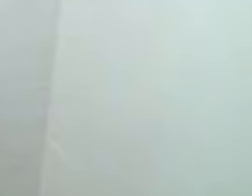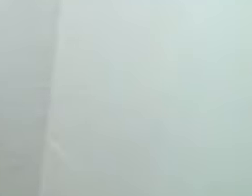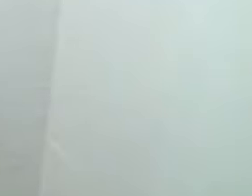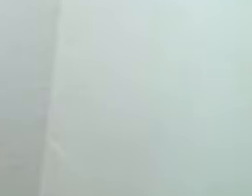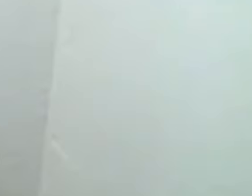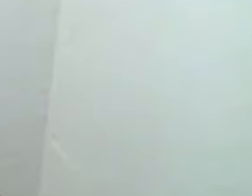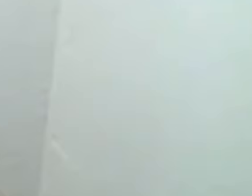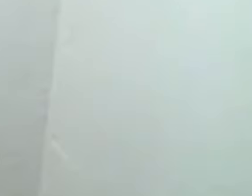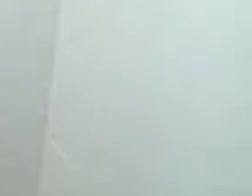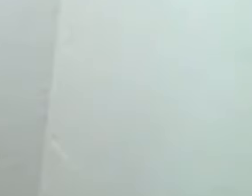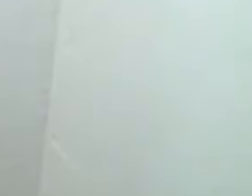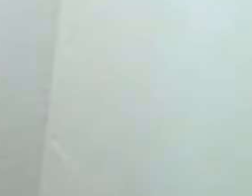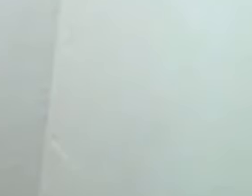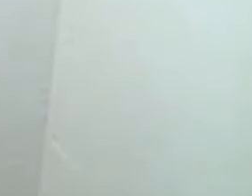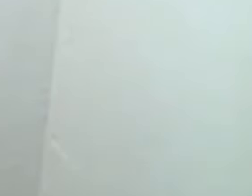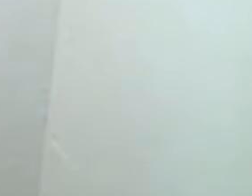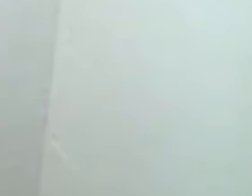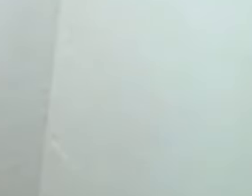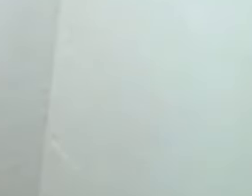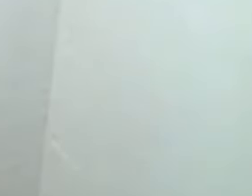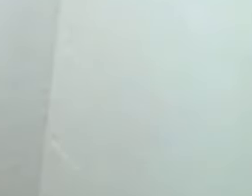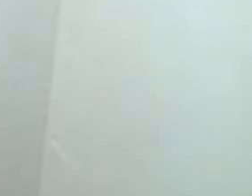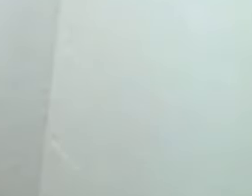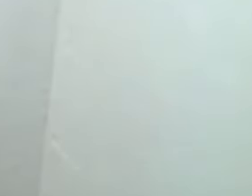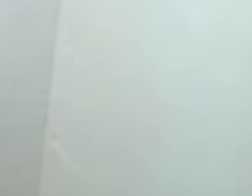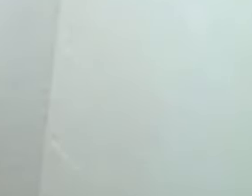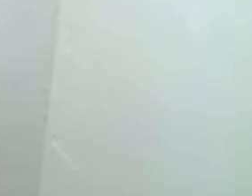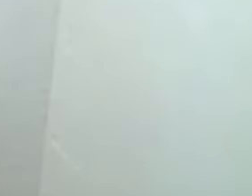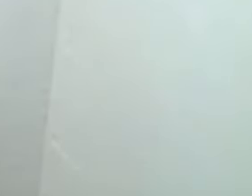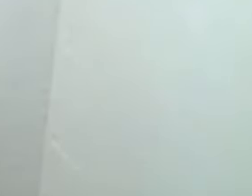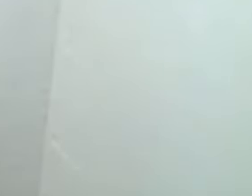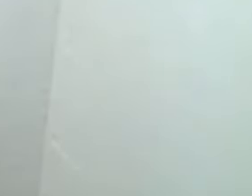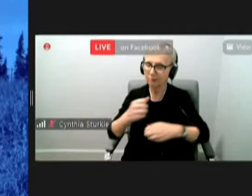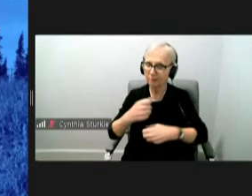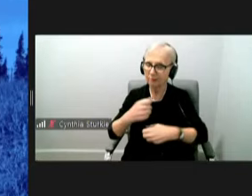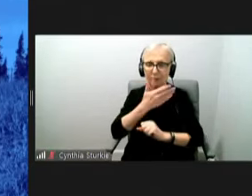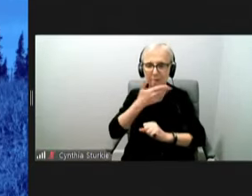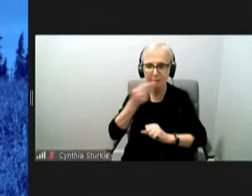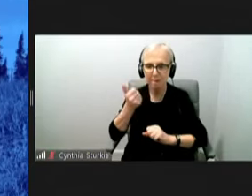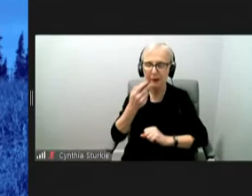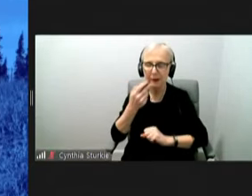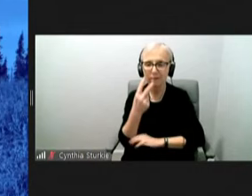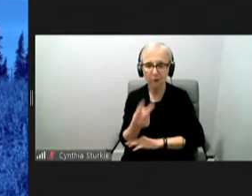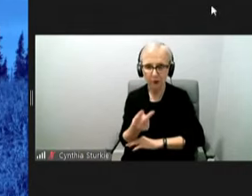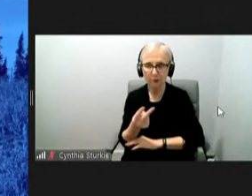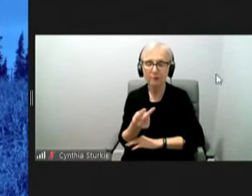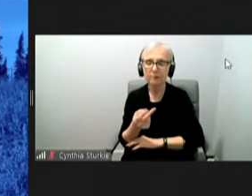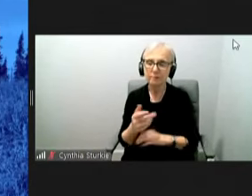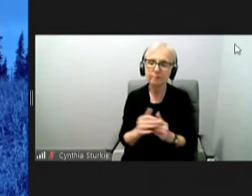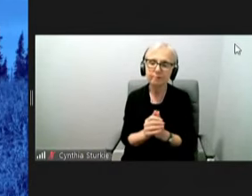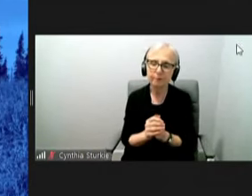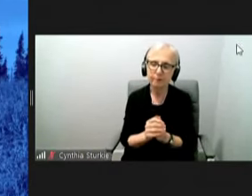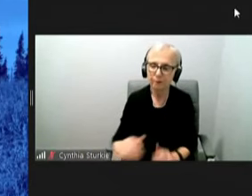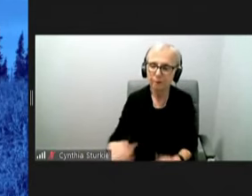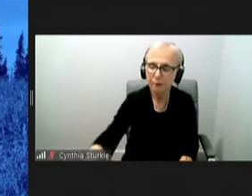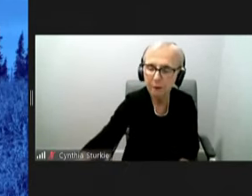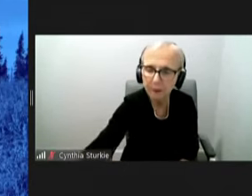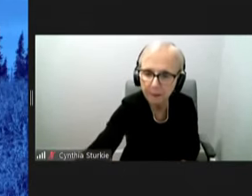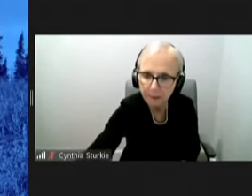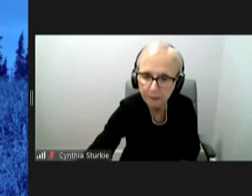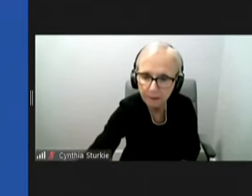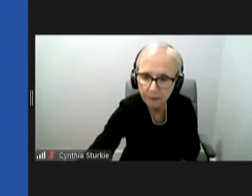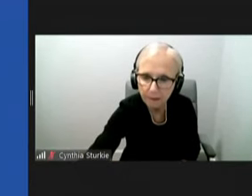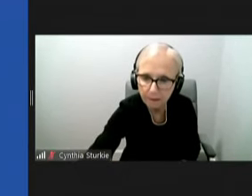You can use that to slide it to the left or to the right in order to customize your view for whatever purposes you need. And we'll go ahead here and introduce our